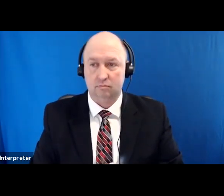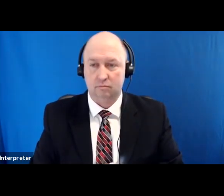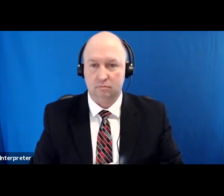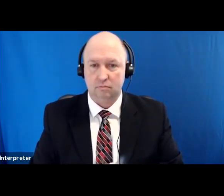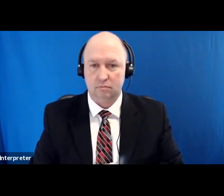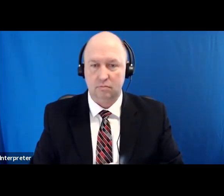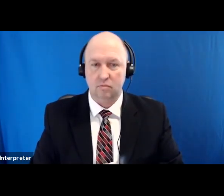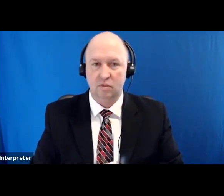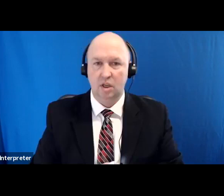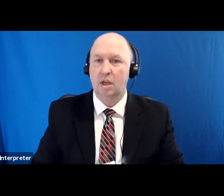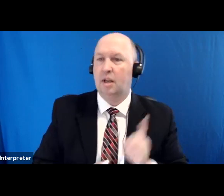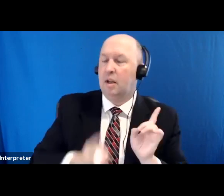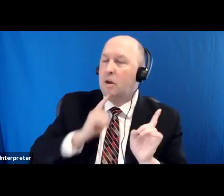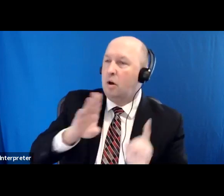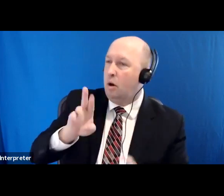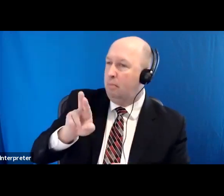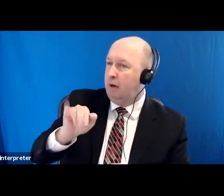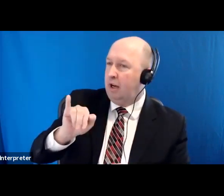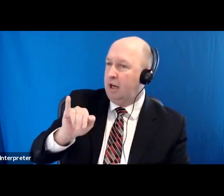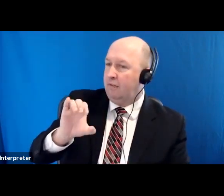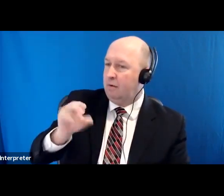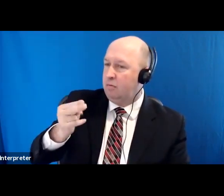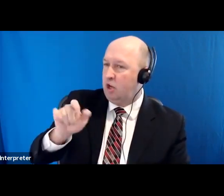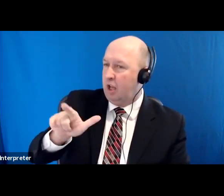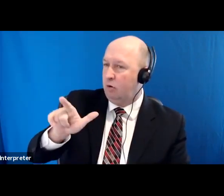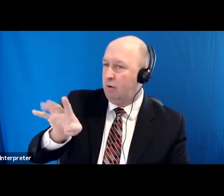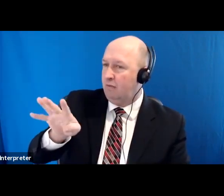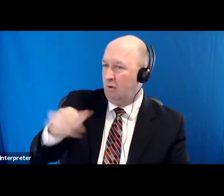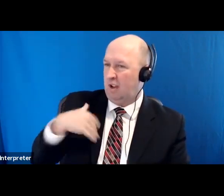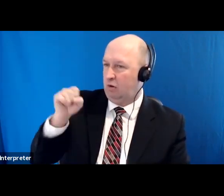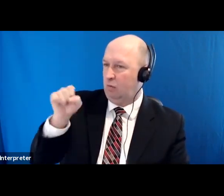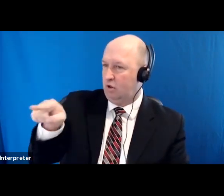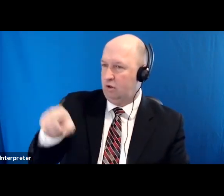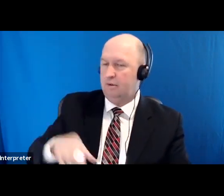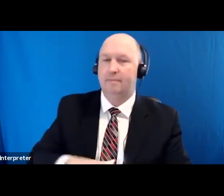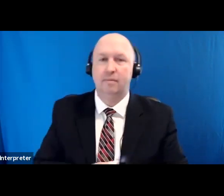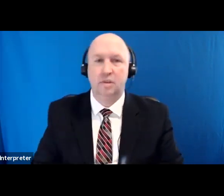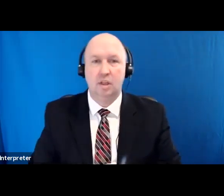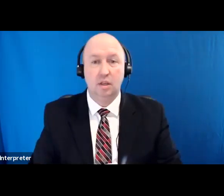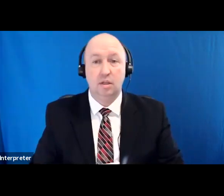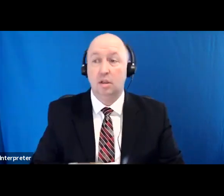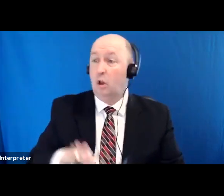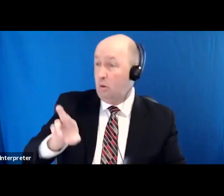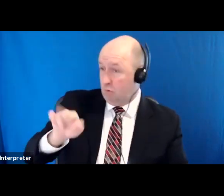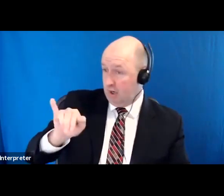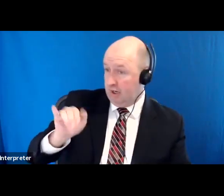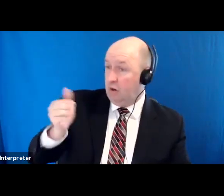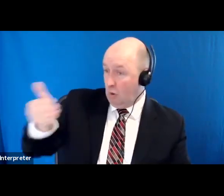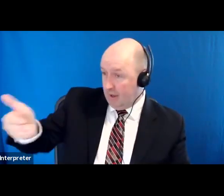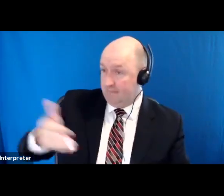Bree from Channel 24 has a question. Bree, go ahead.